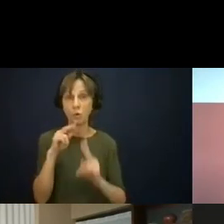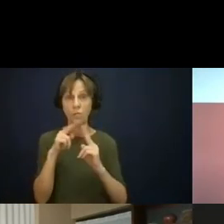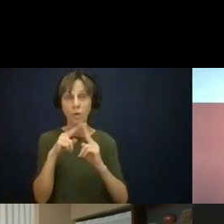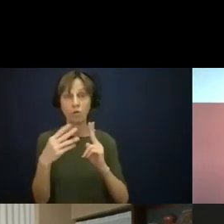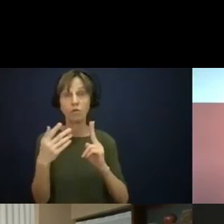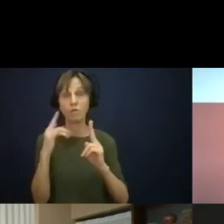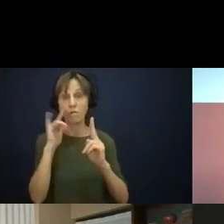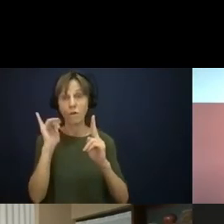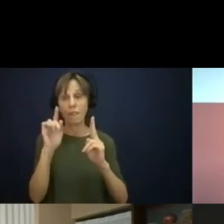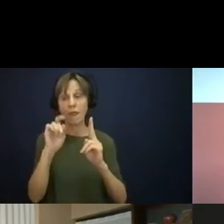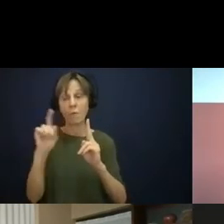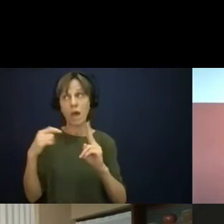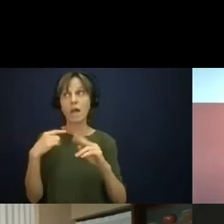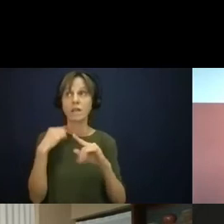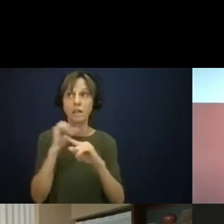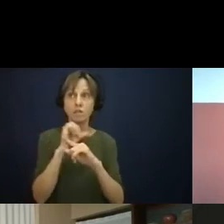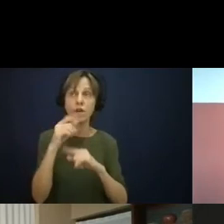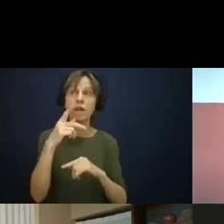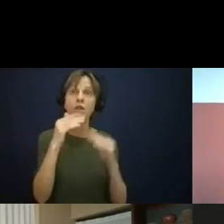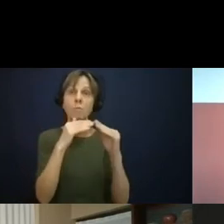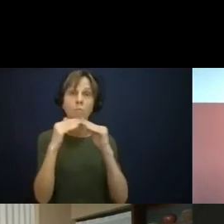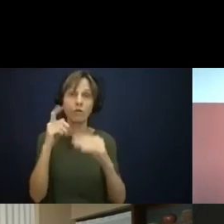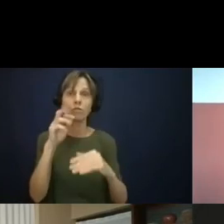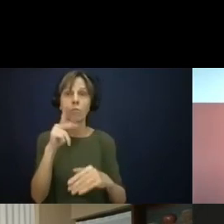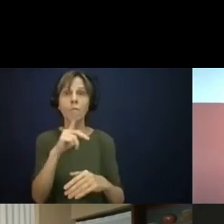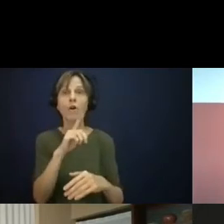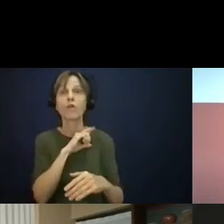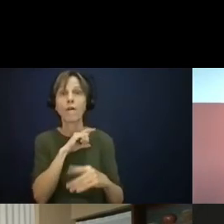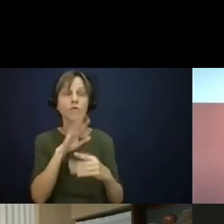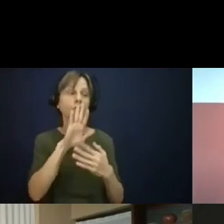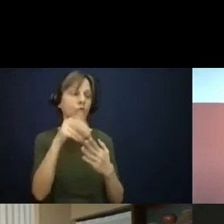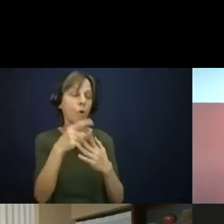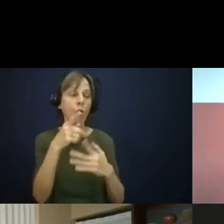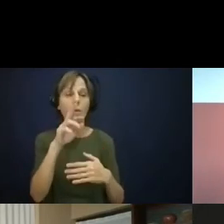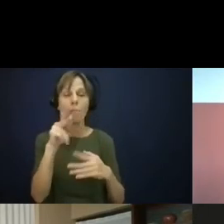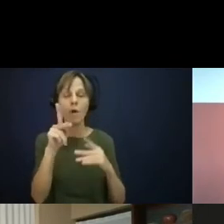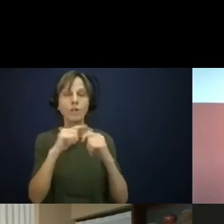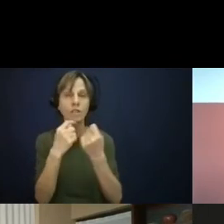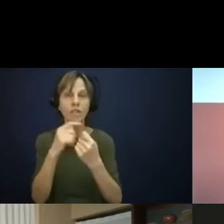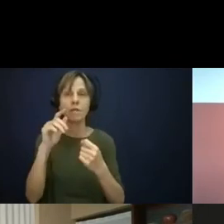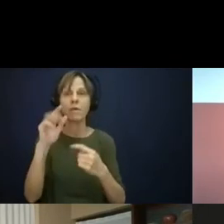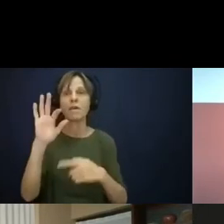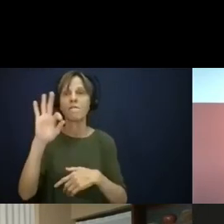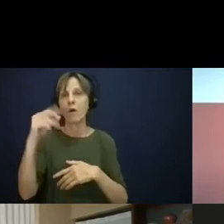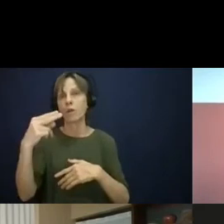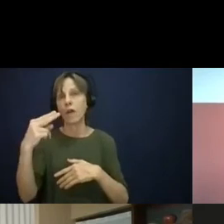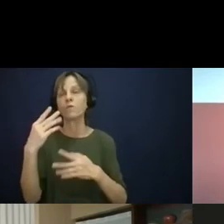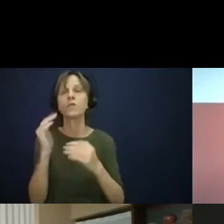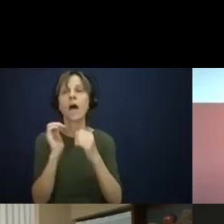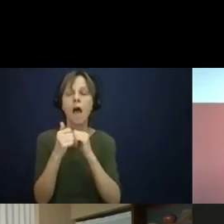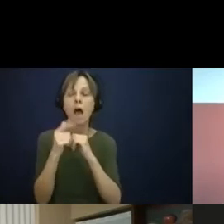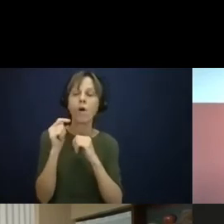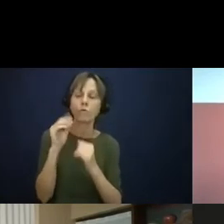people, which were with peers and park officers, the whole park team, Fountain House, on how to respectively engage with